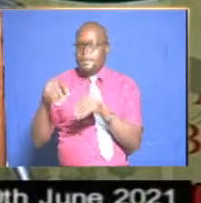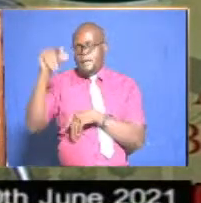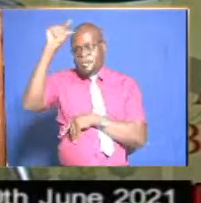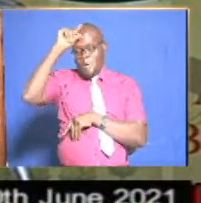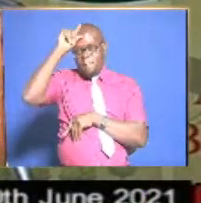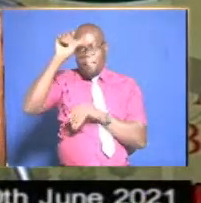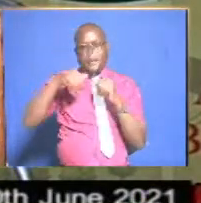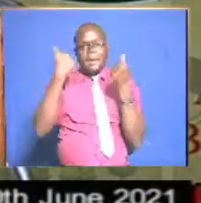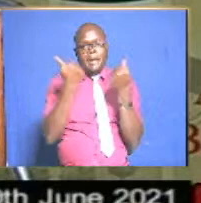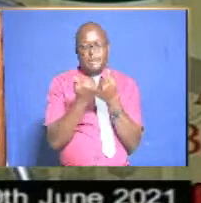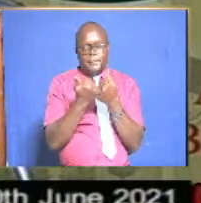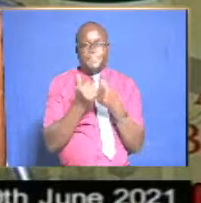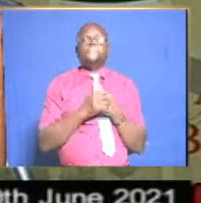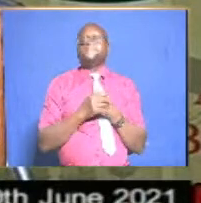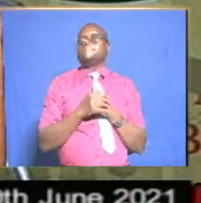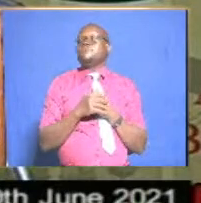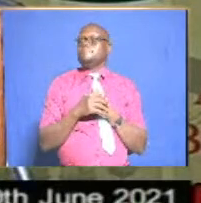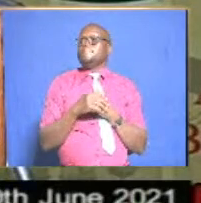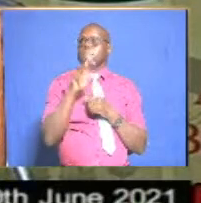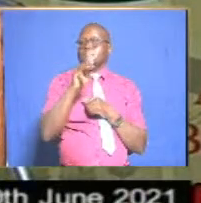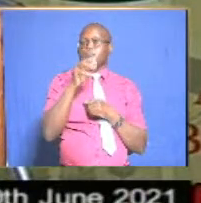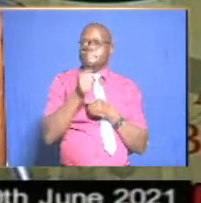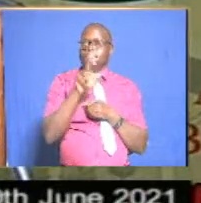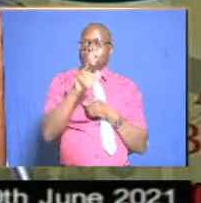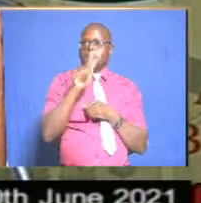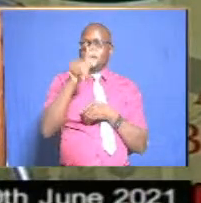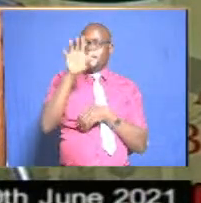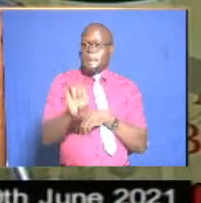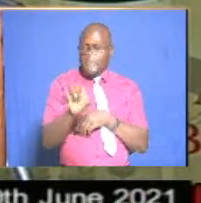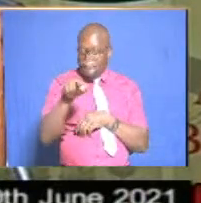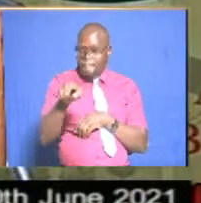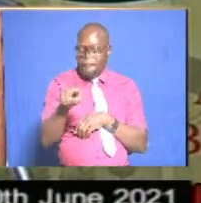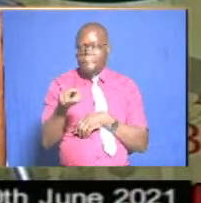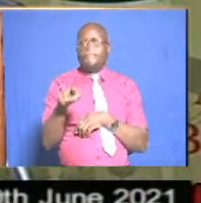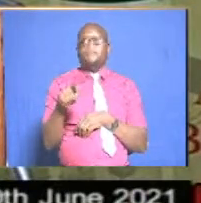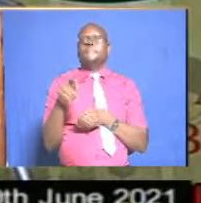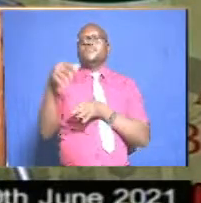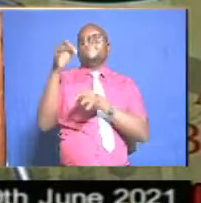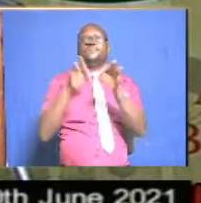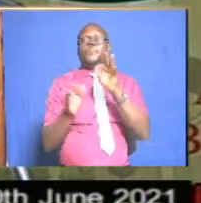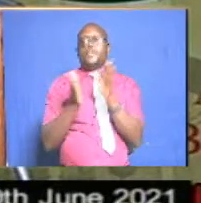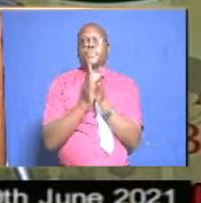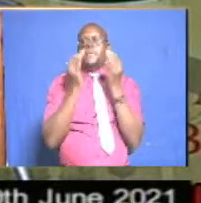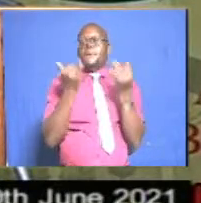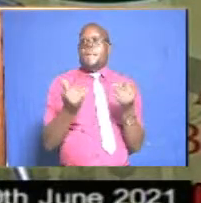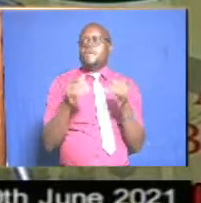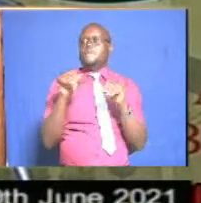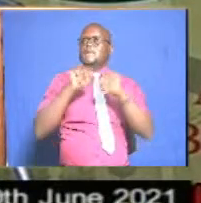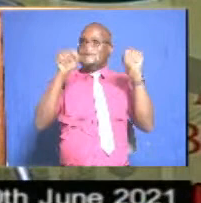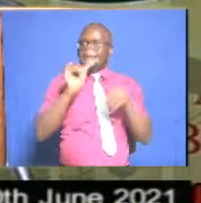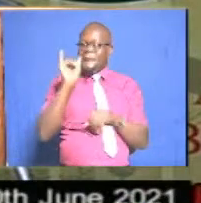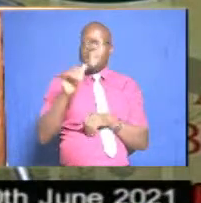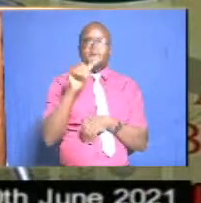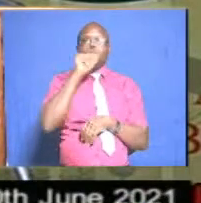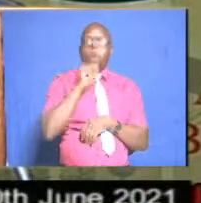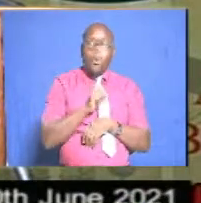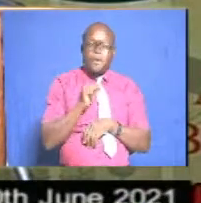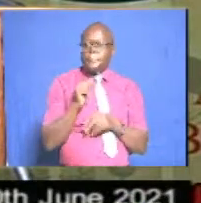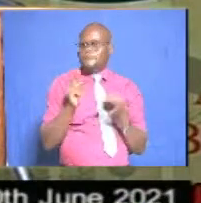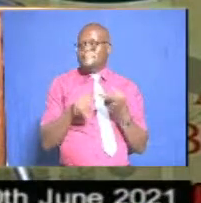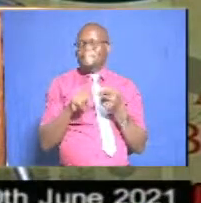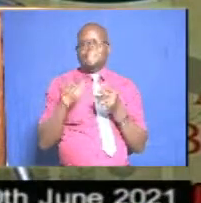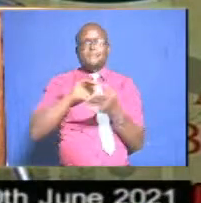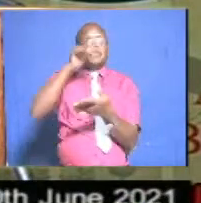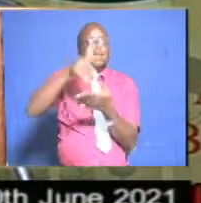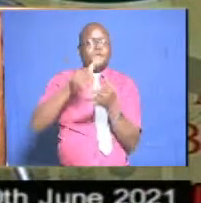agencies. The maritime single window system is expected to replace the current system that is manual,